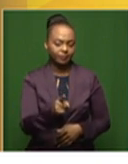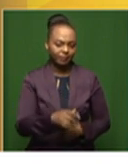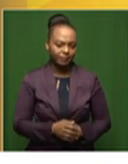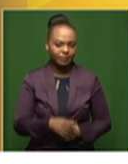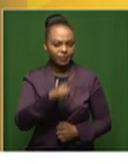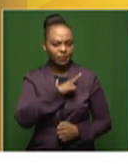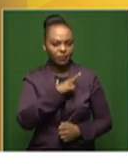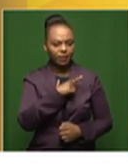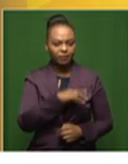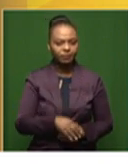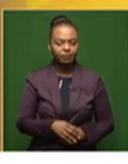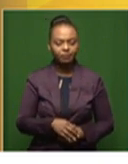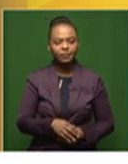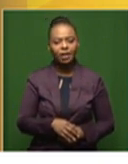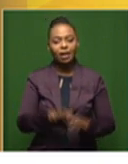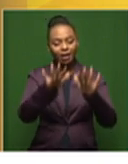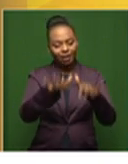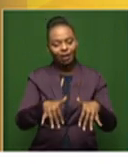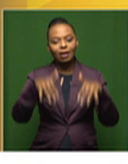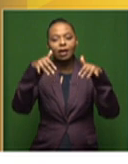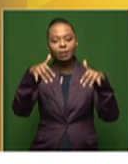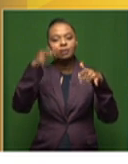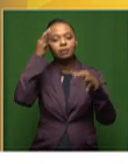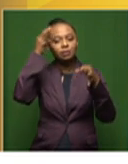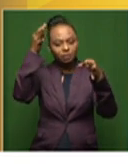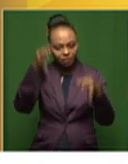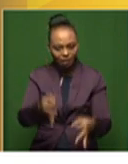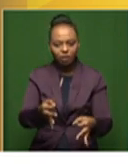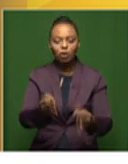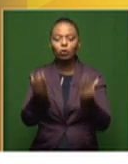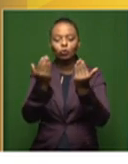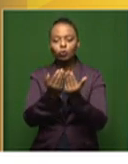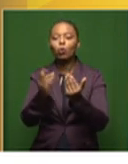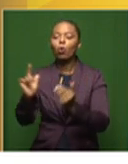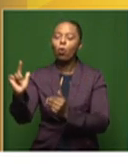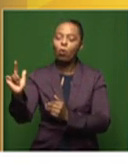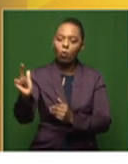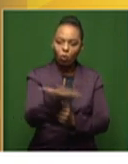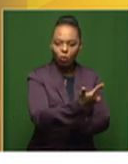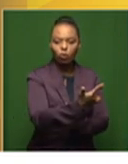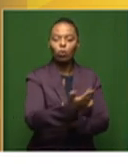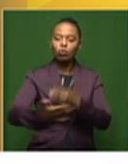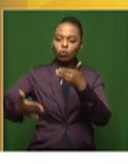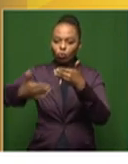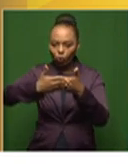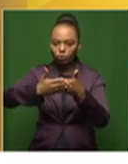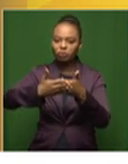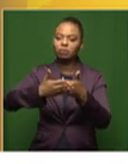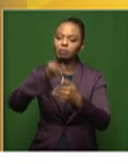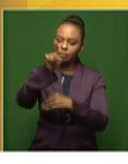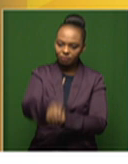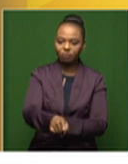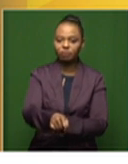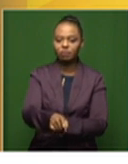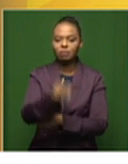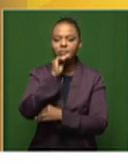view is very simple. Cabinet took a decision that all schools should close. And by that, it means that there will be appropriate gazette